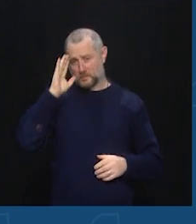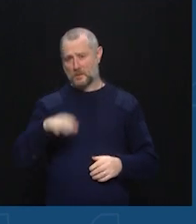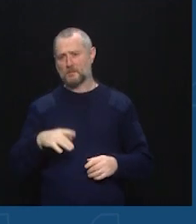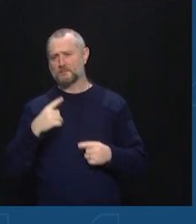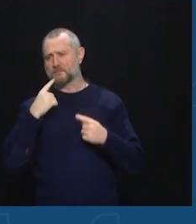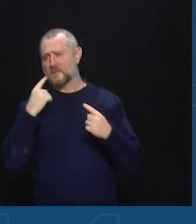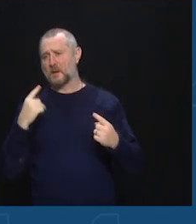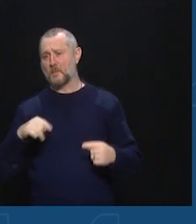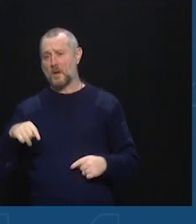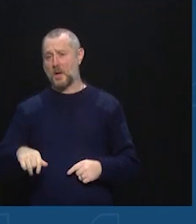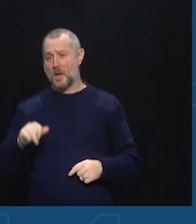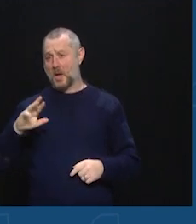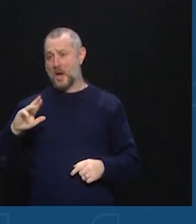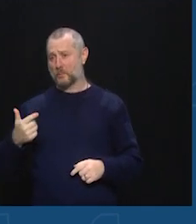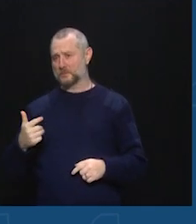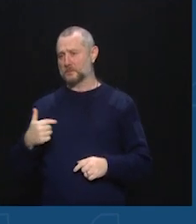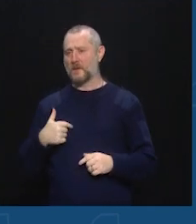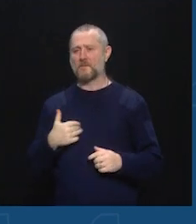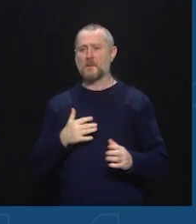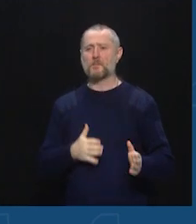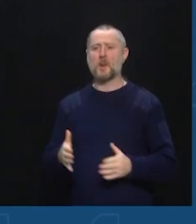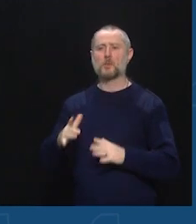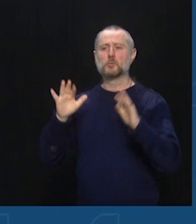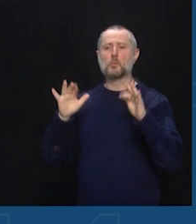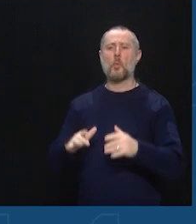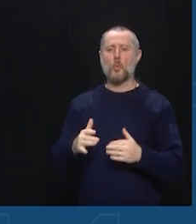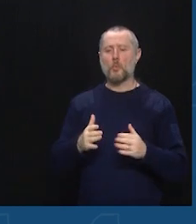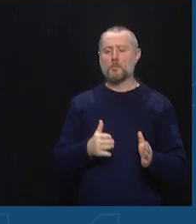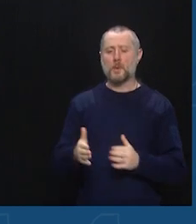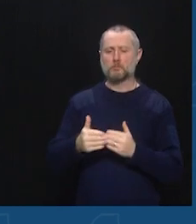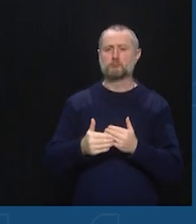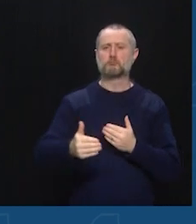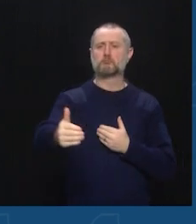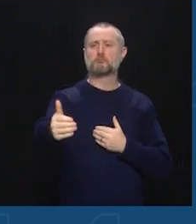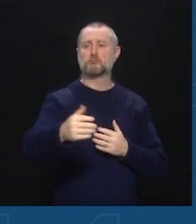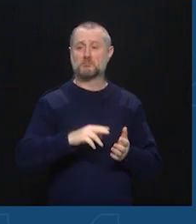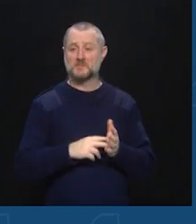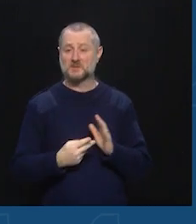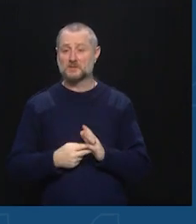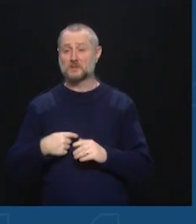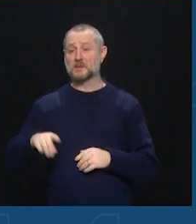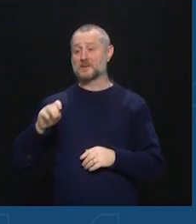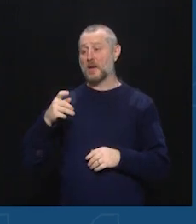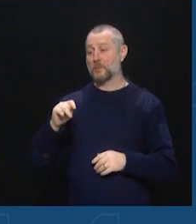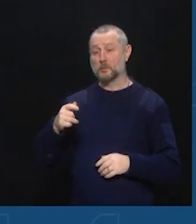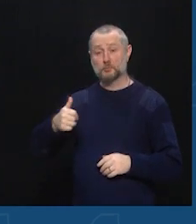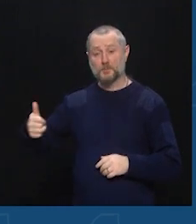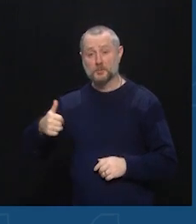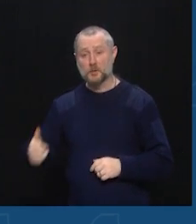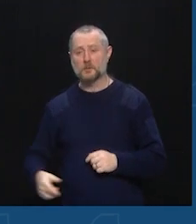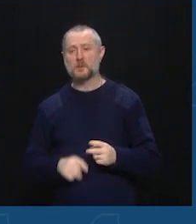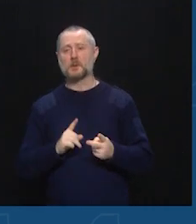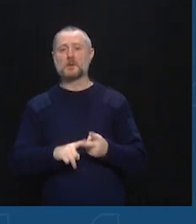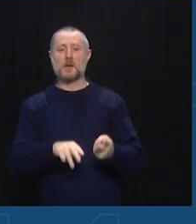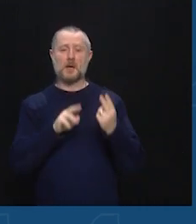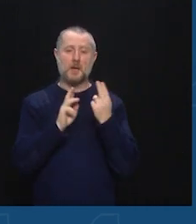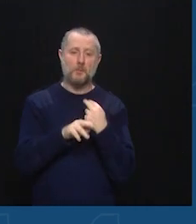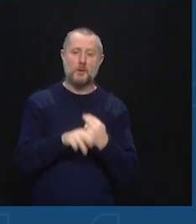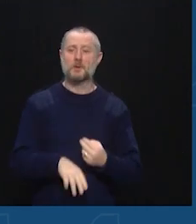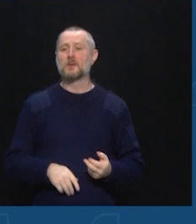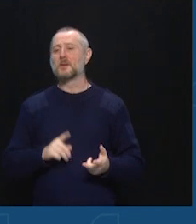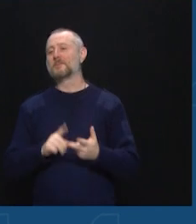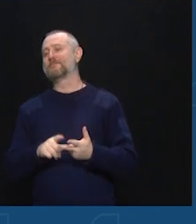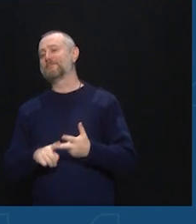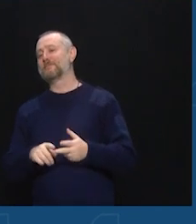Because it does take the entire team, both from the Department of Transportation and the Thruway Authority, as well as all